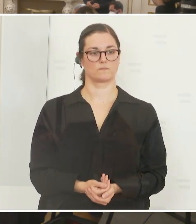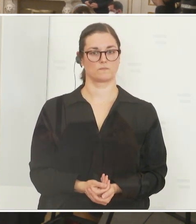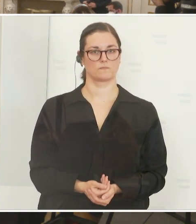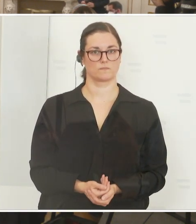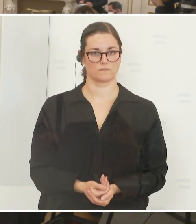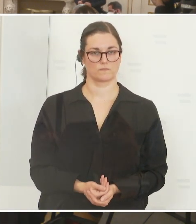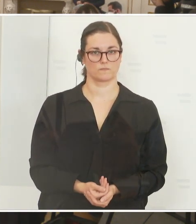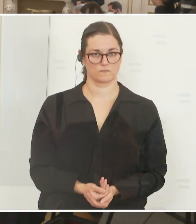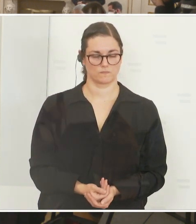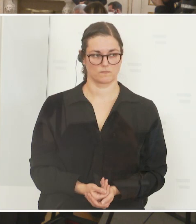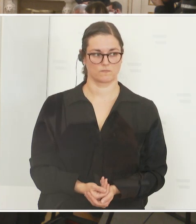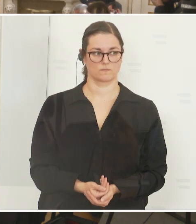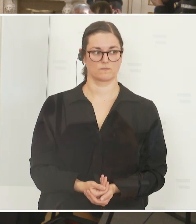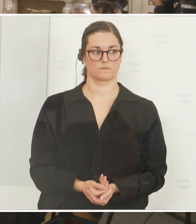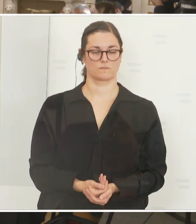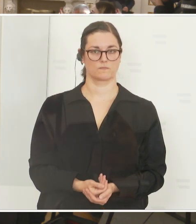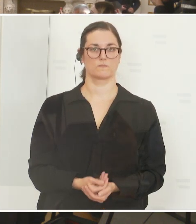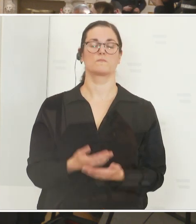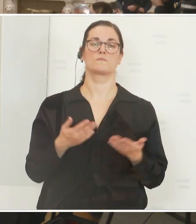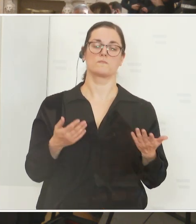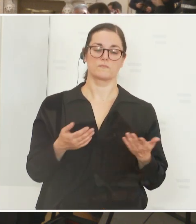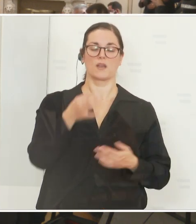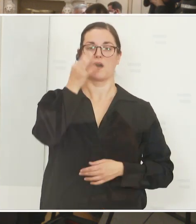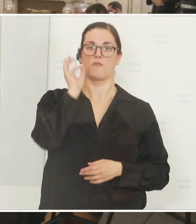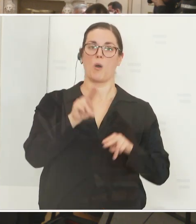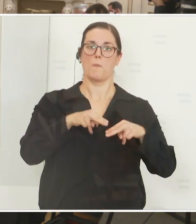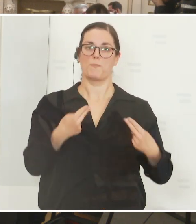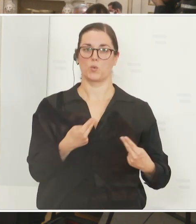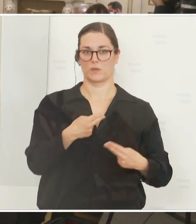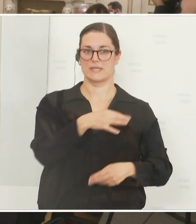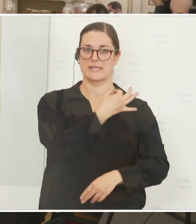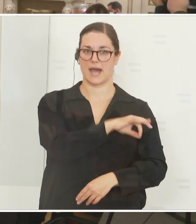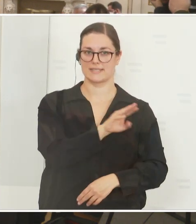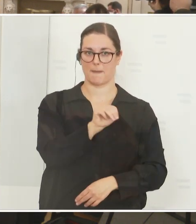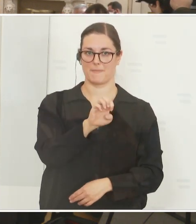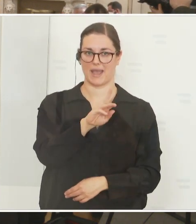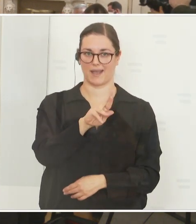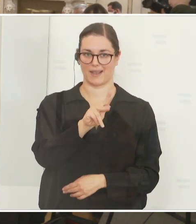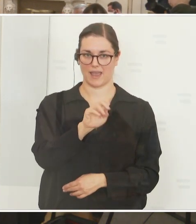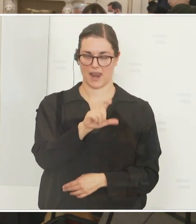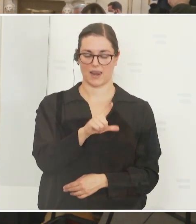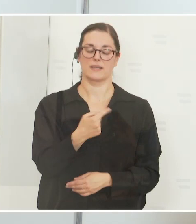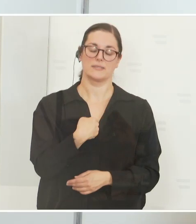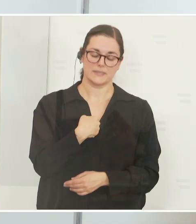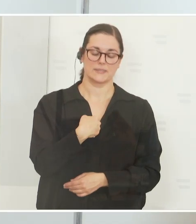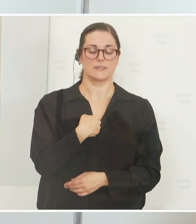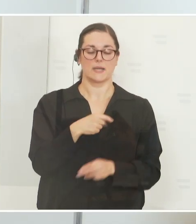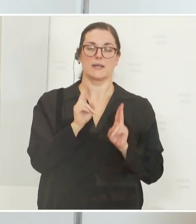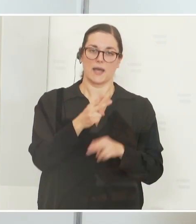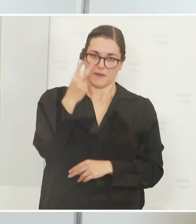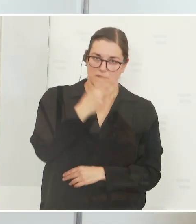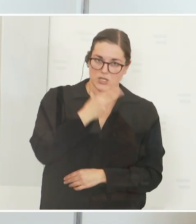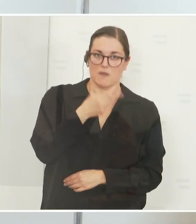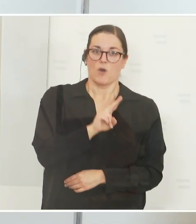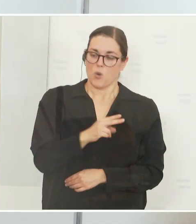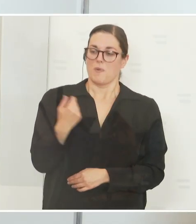As for phone call of Chancellor Merkel, you know, I understand why it has been done, just for humanitarian